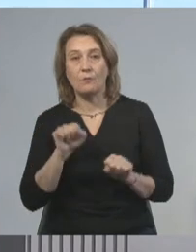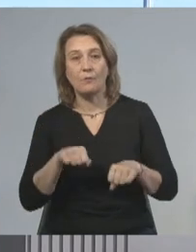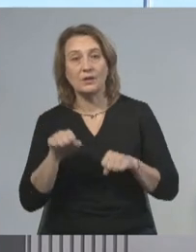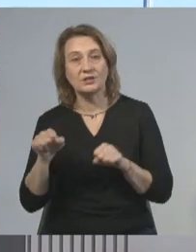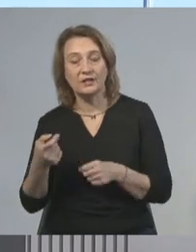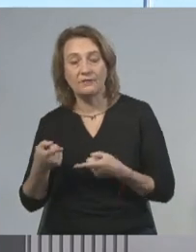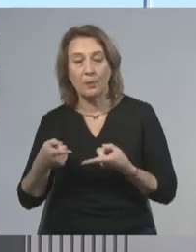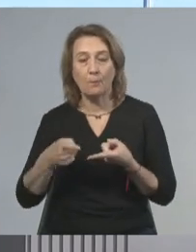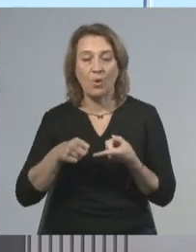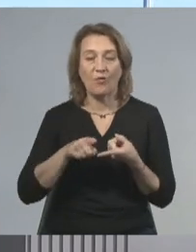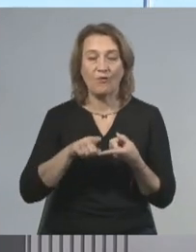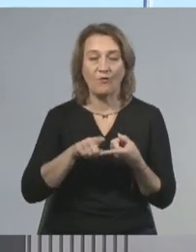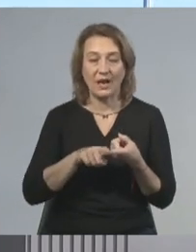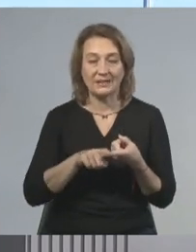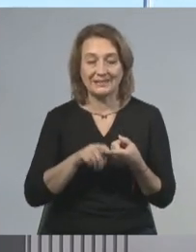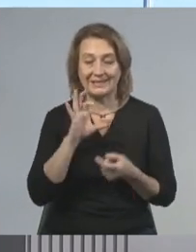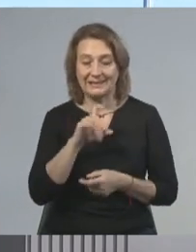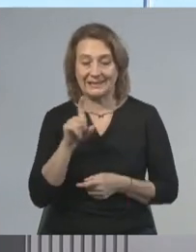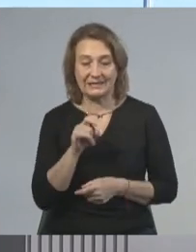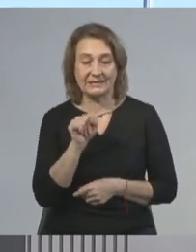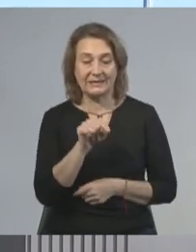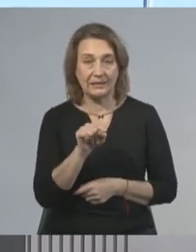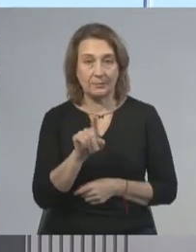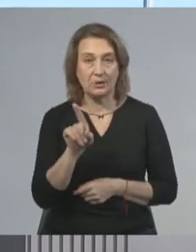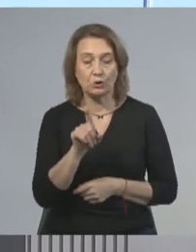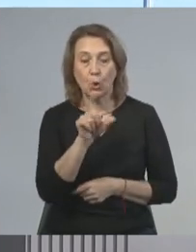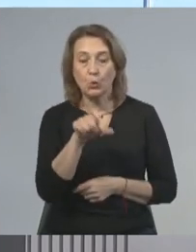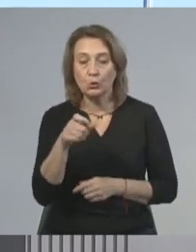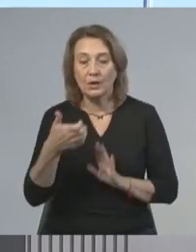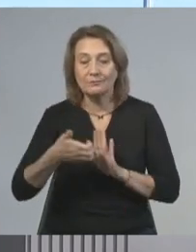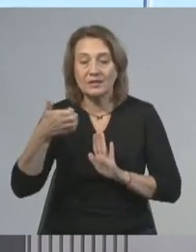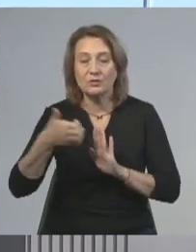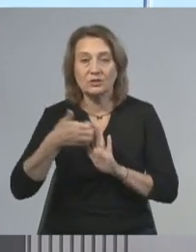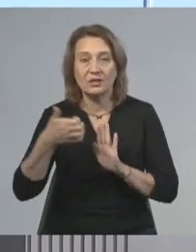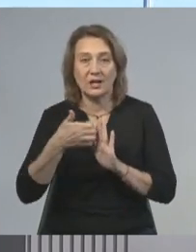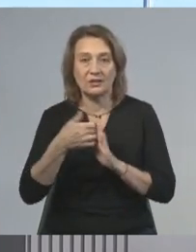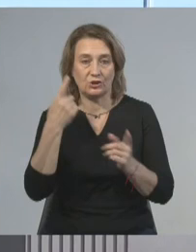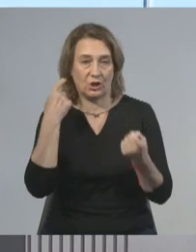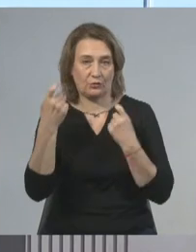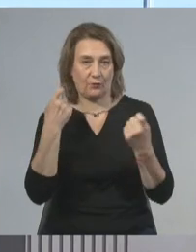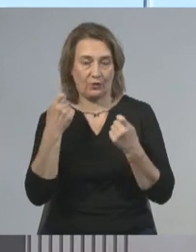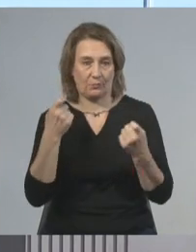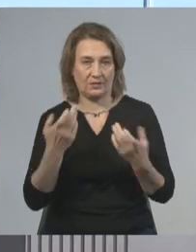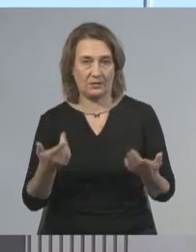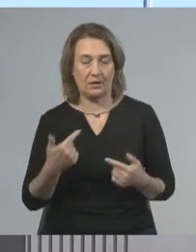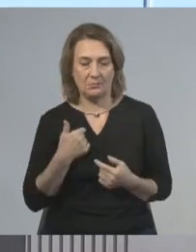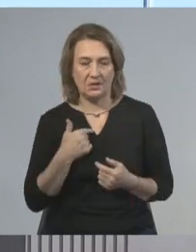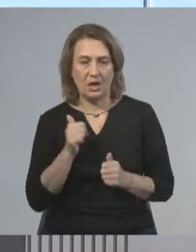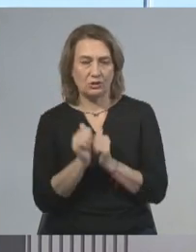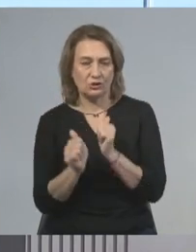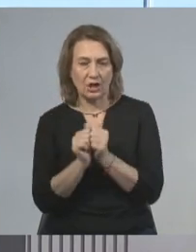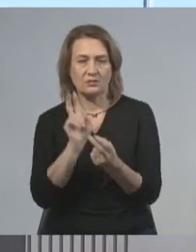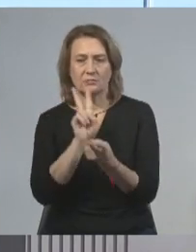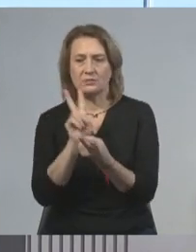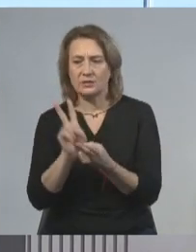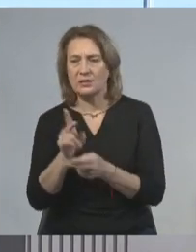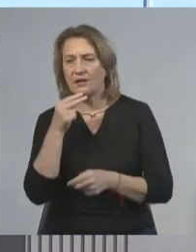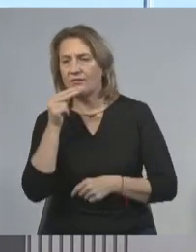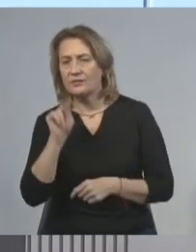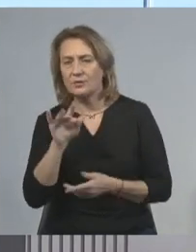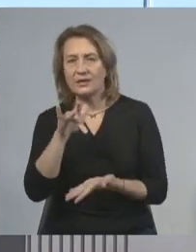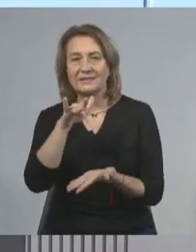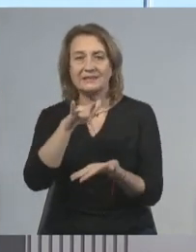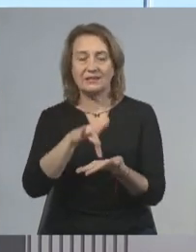or social moods are connected with the lack of information i have met lots of